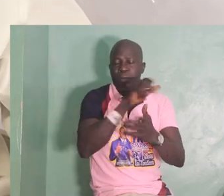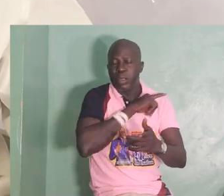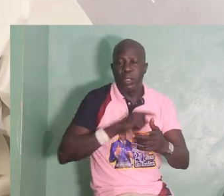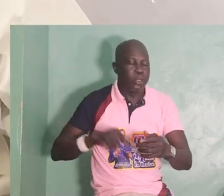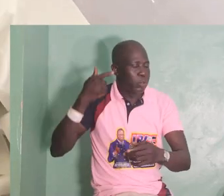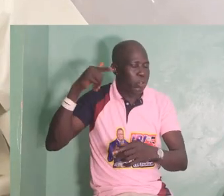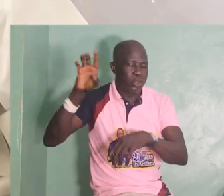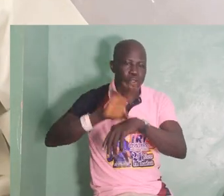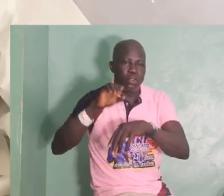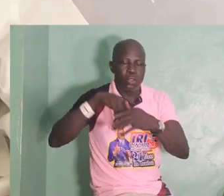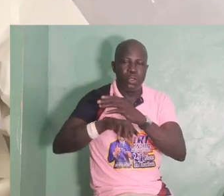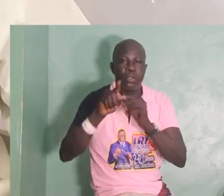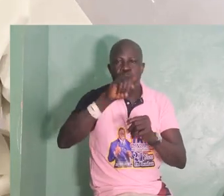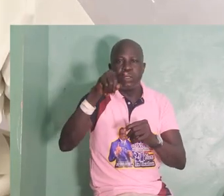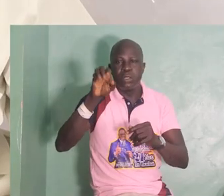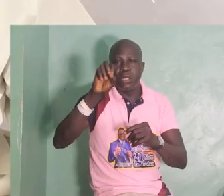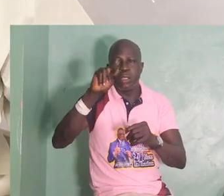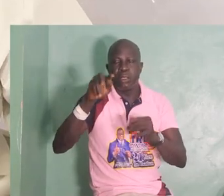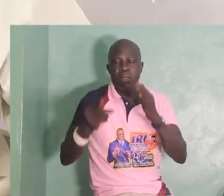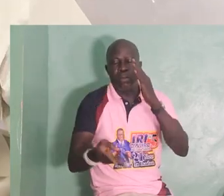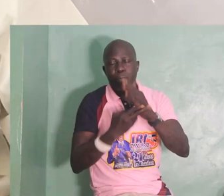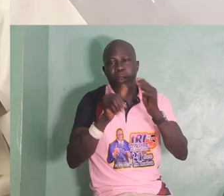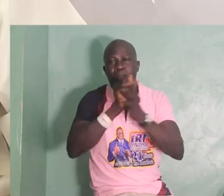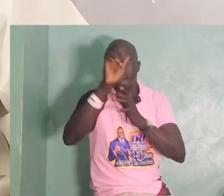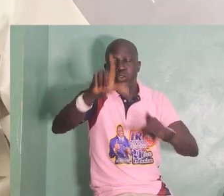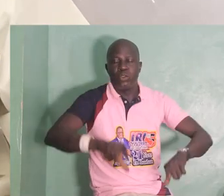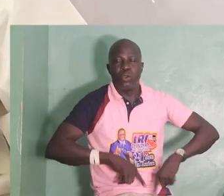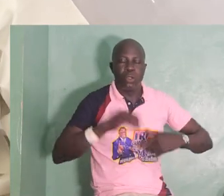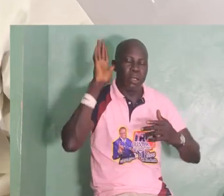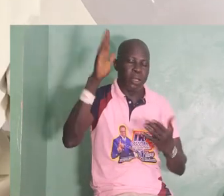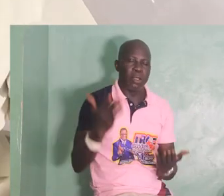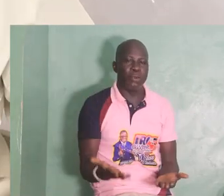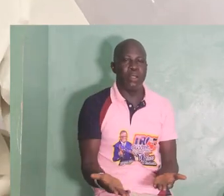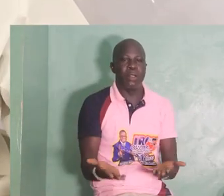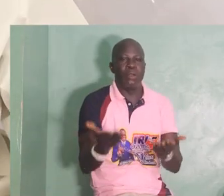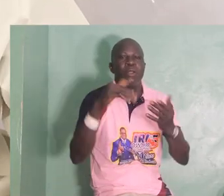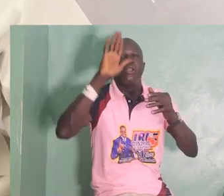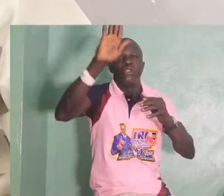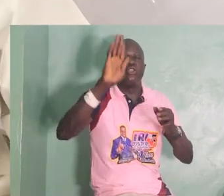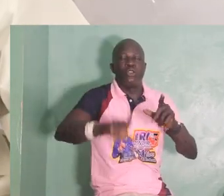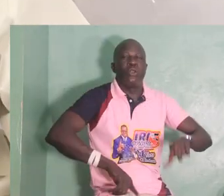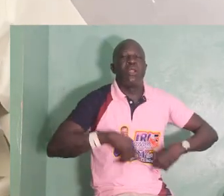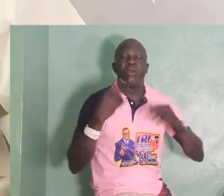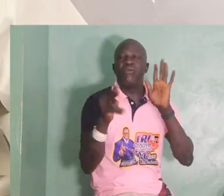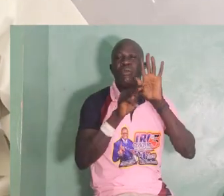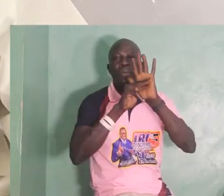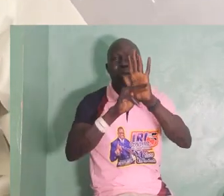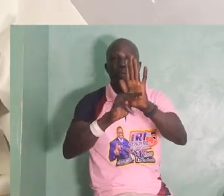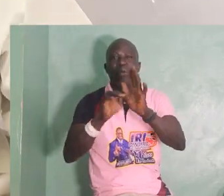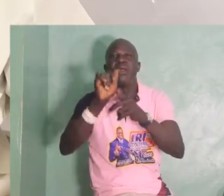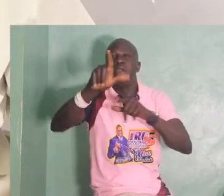this earth is too much. If you are rich, no rest of mine. If you are not rich, no rest